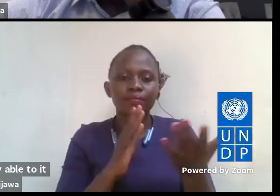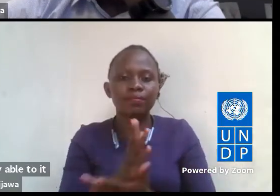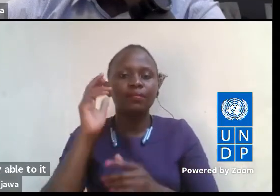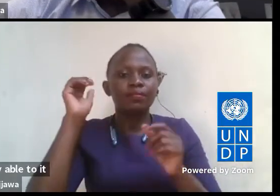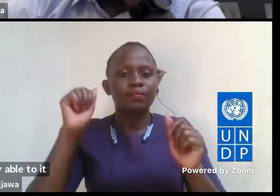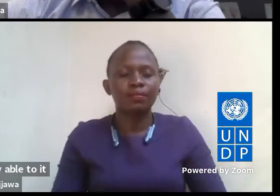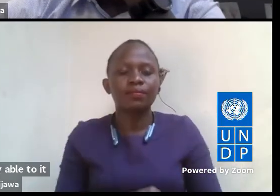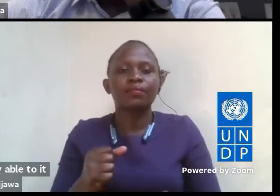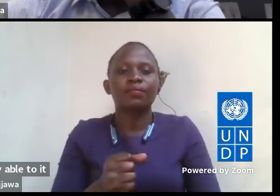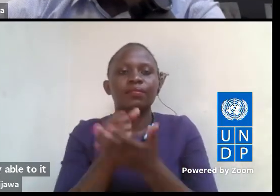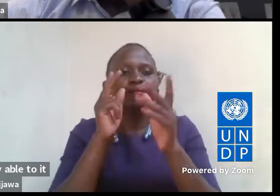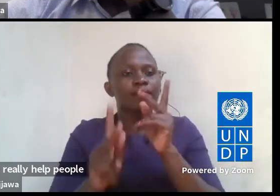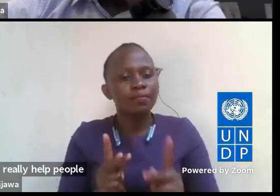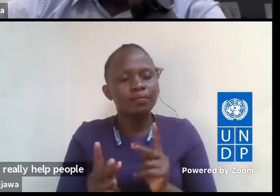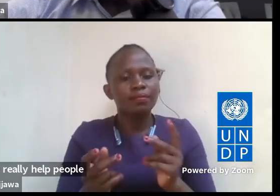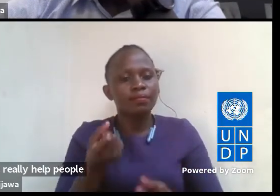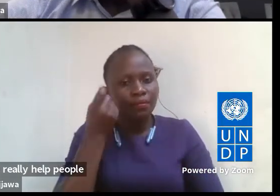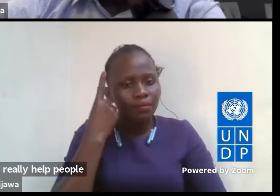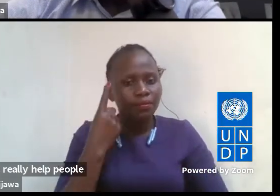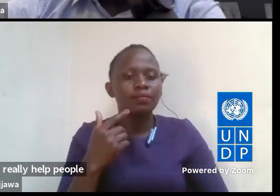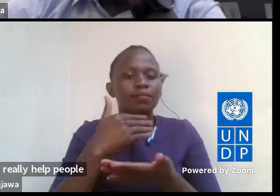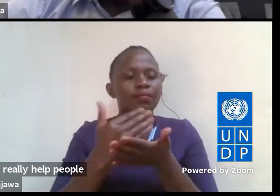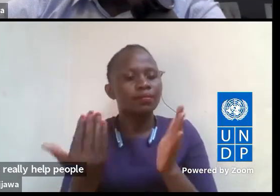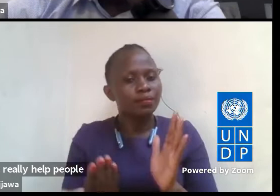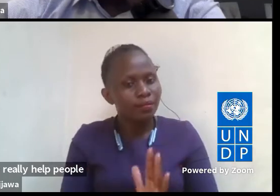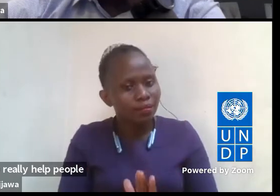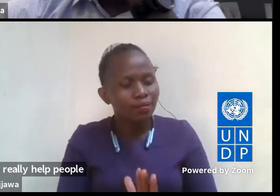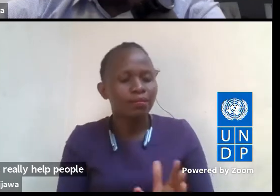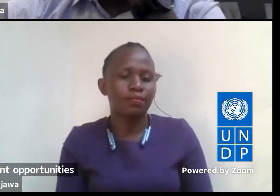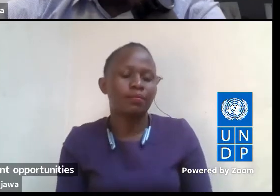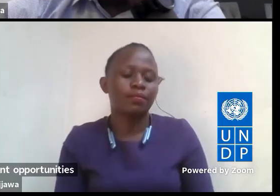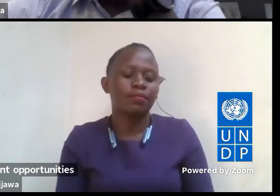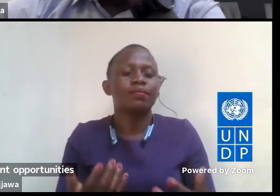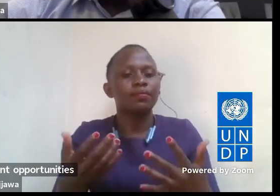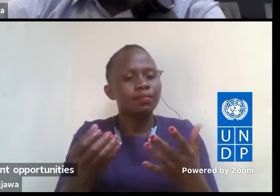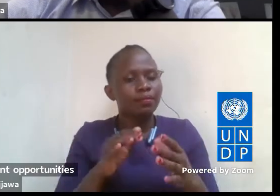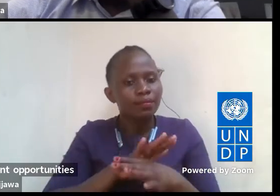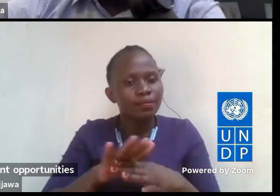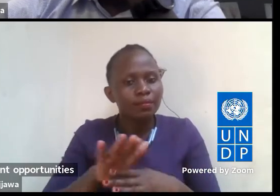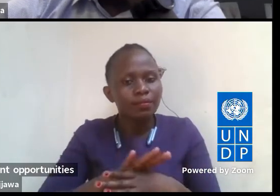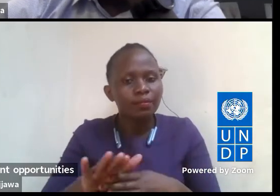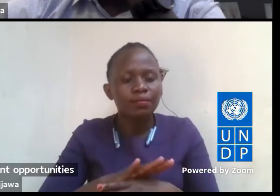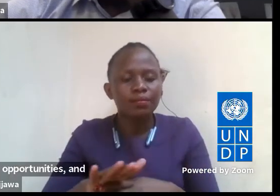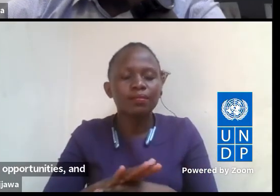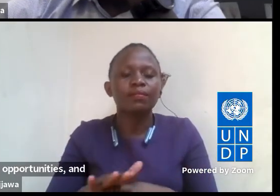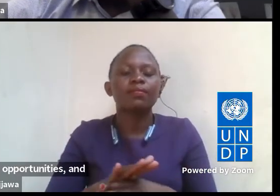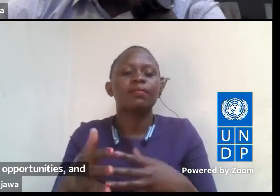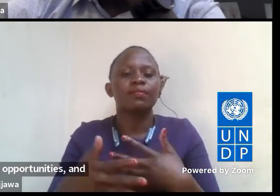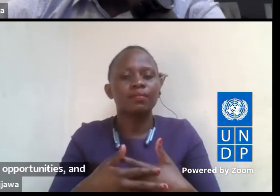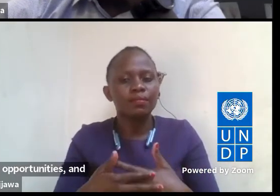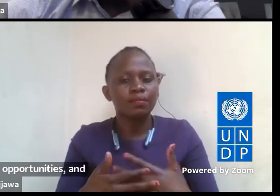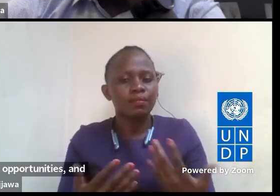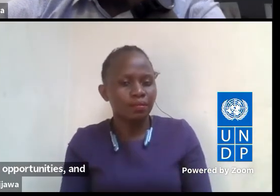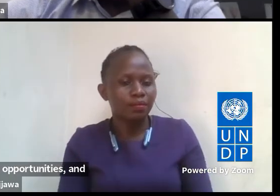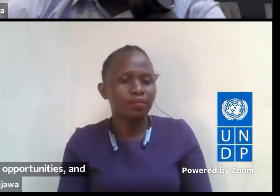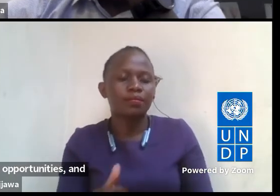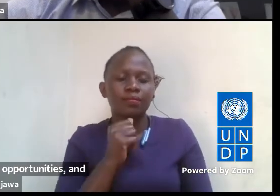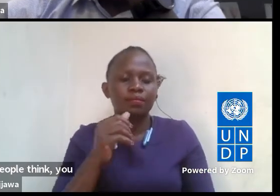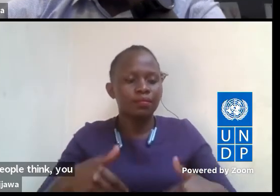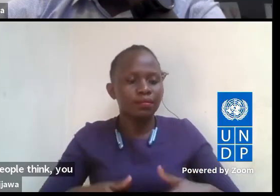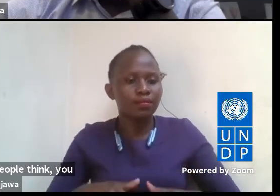people understand the sector, the investment opportunities. And it's not only for foreigners like people think, you know, there's a